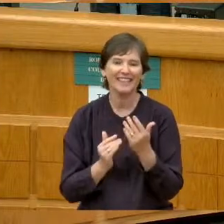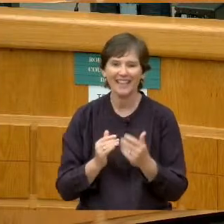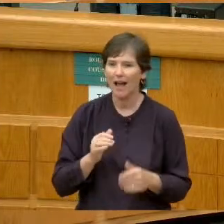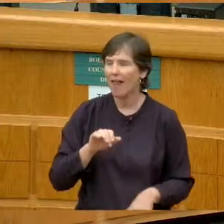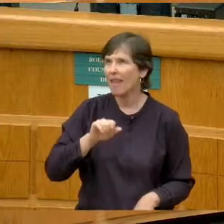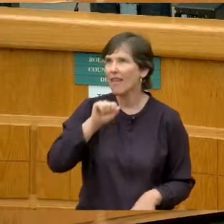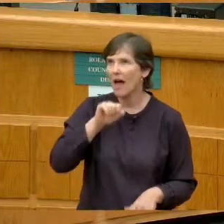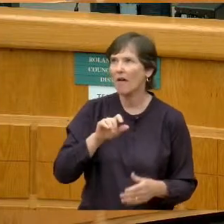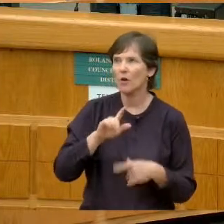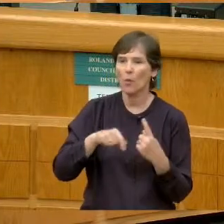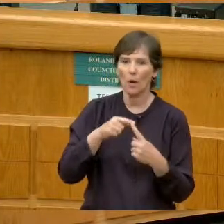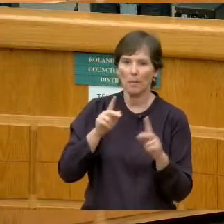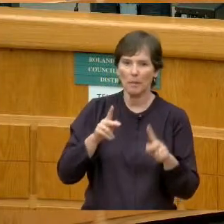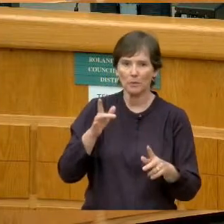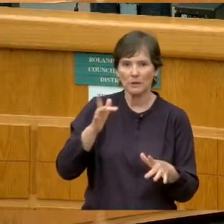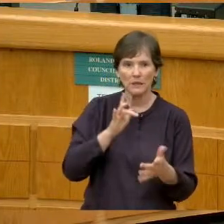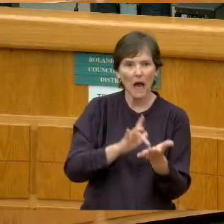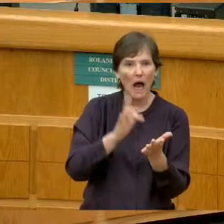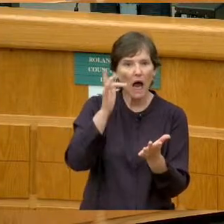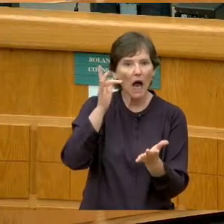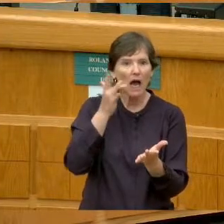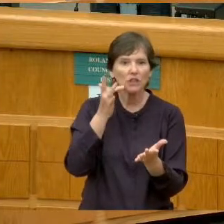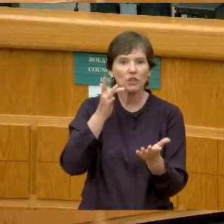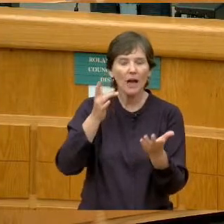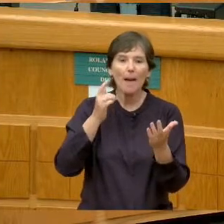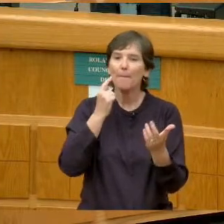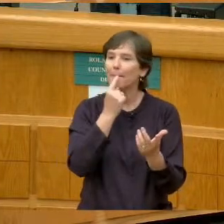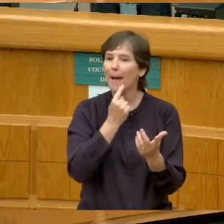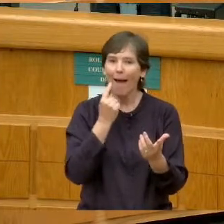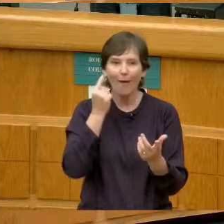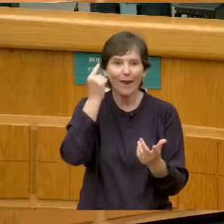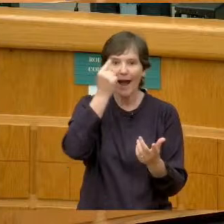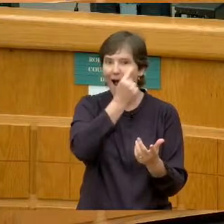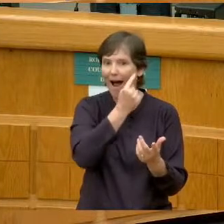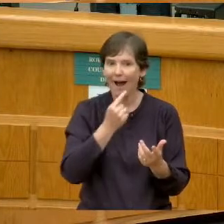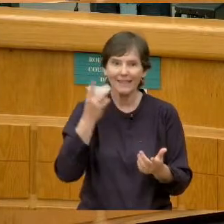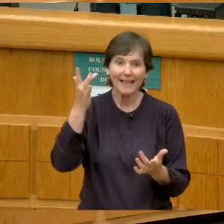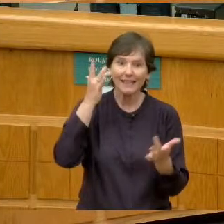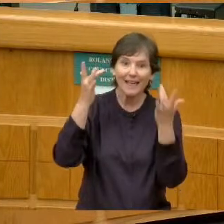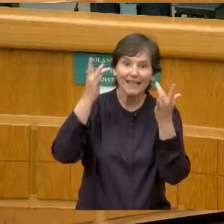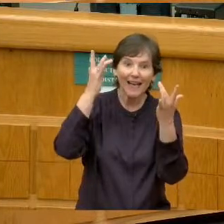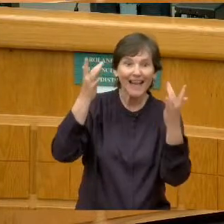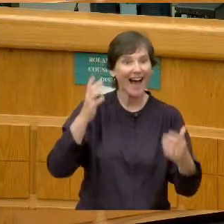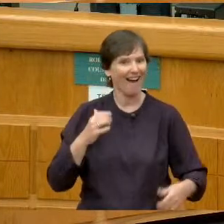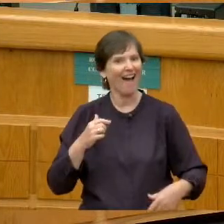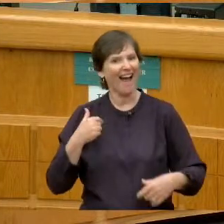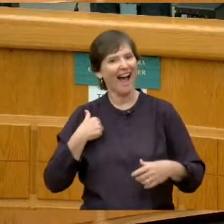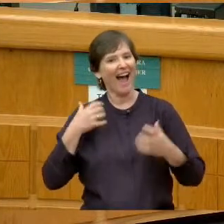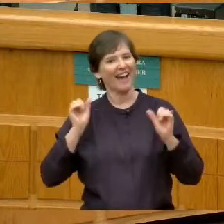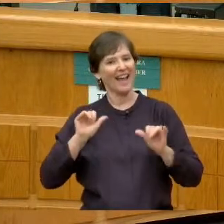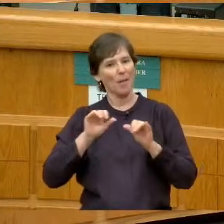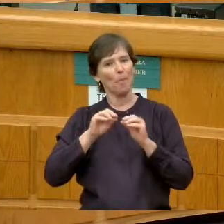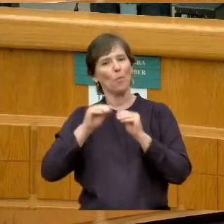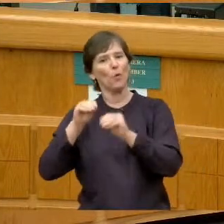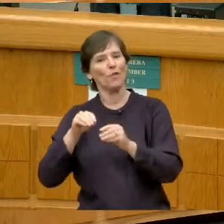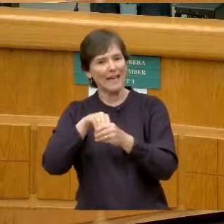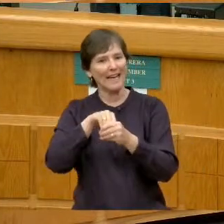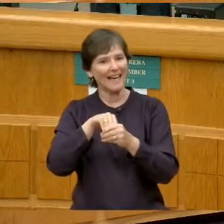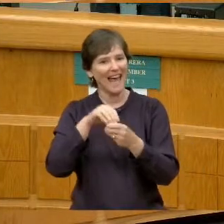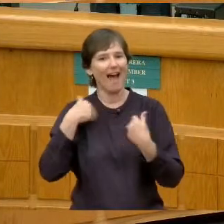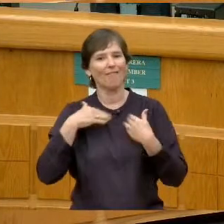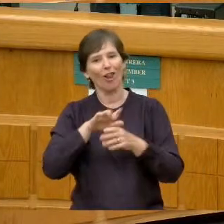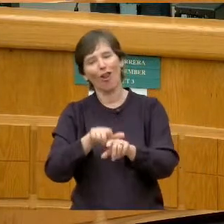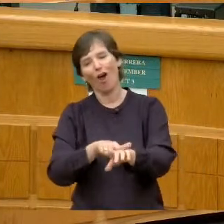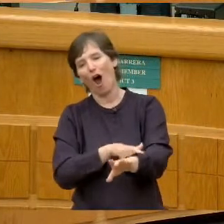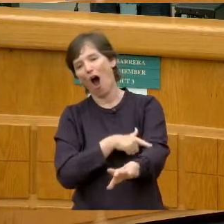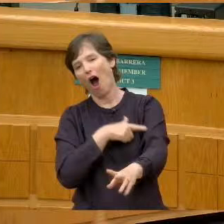eyes or their nose or their mouth, because I can just jump right in and have a nice long visit with them. That's when they let me lie down